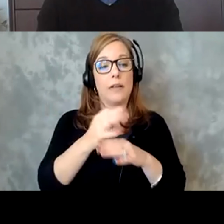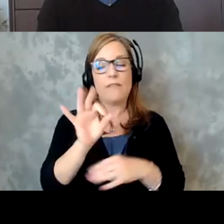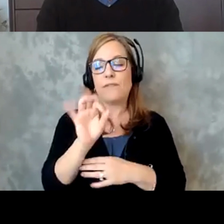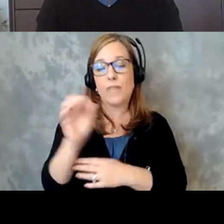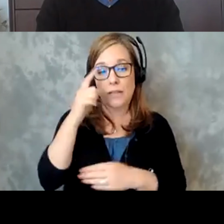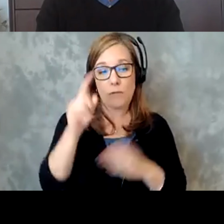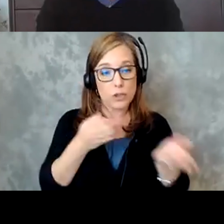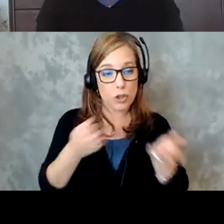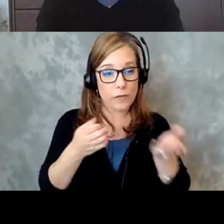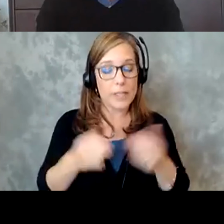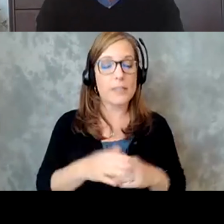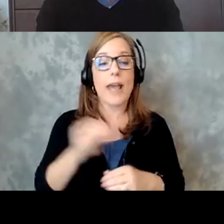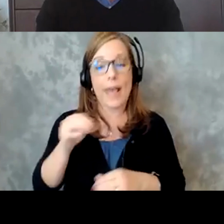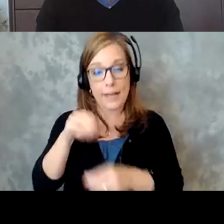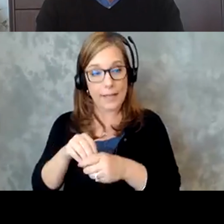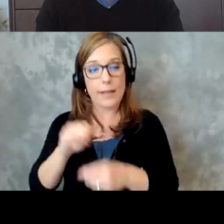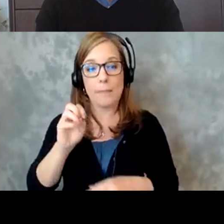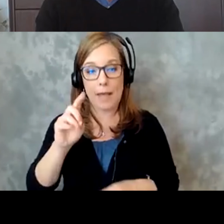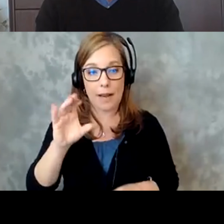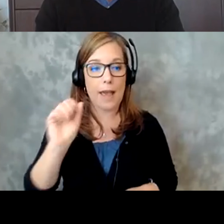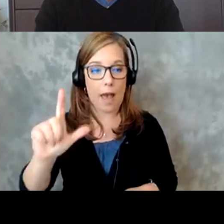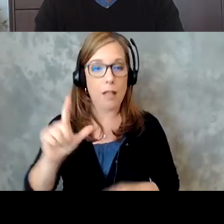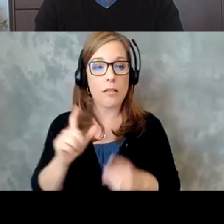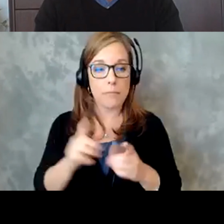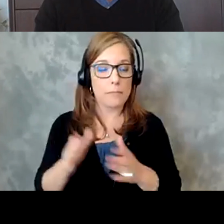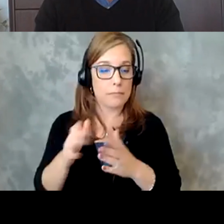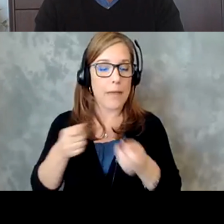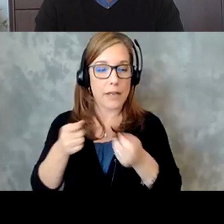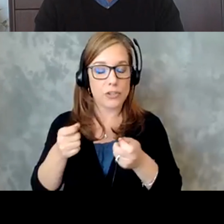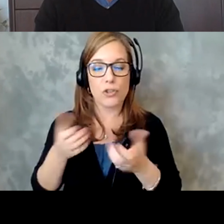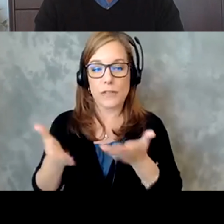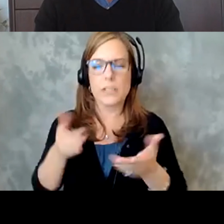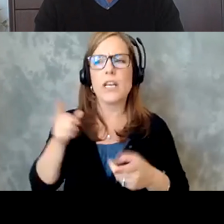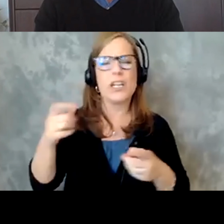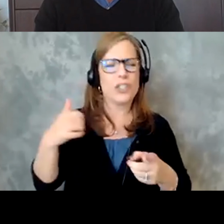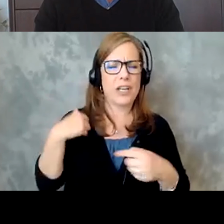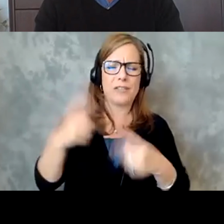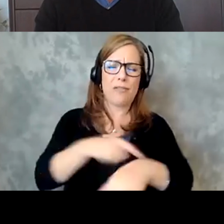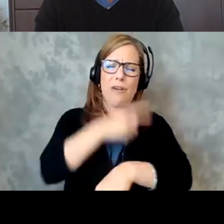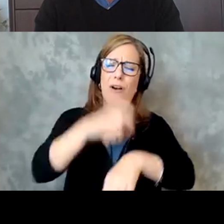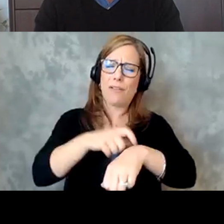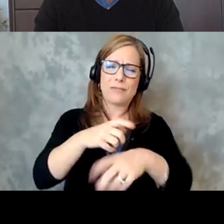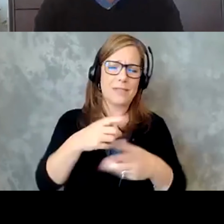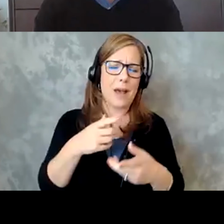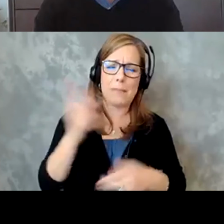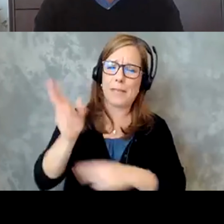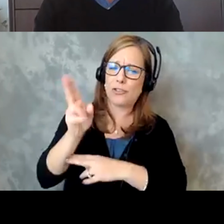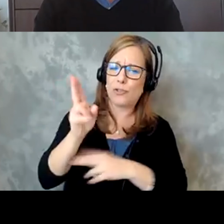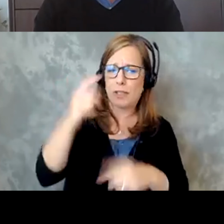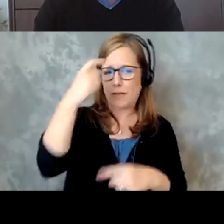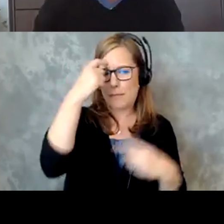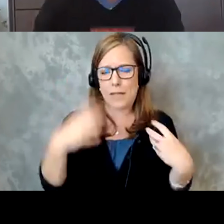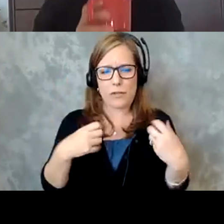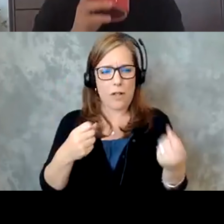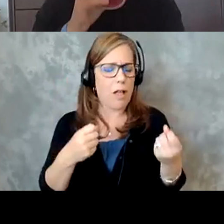managed care plan. She has a long history of serious mental illness, both access 1 and